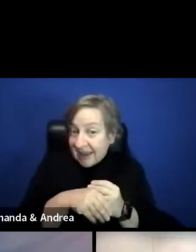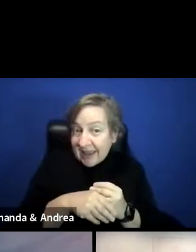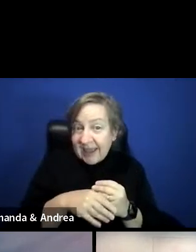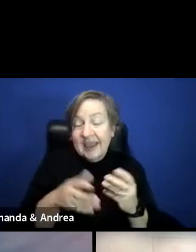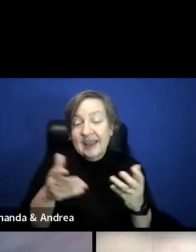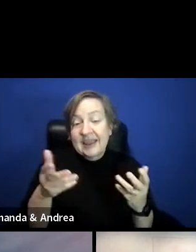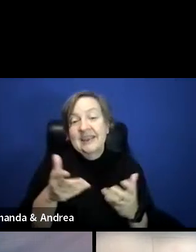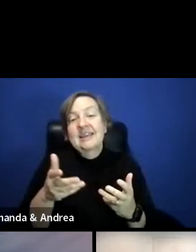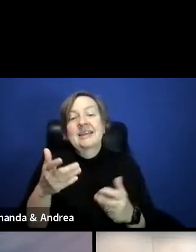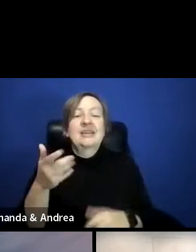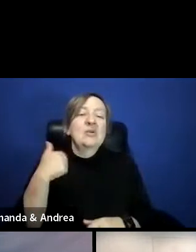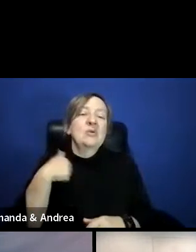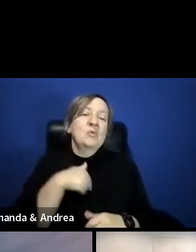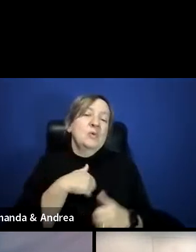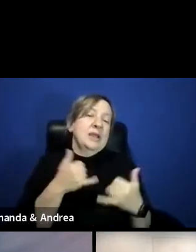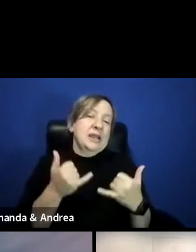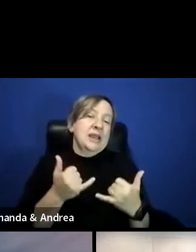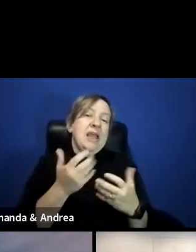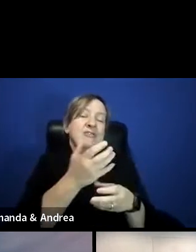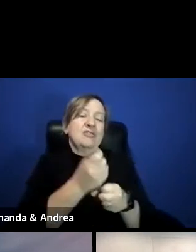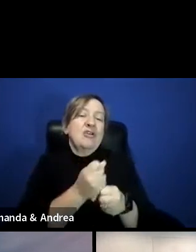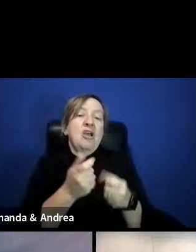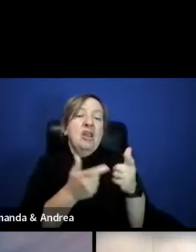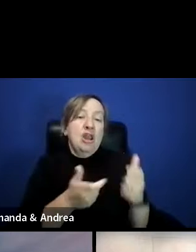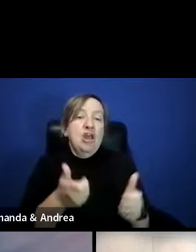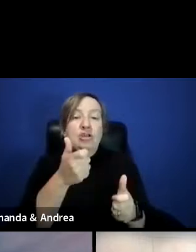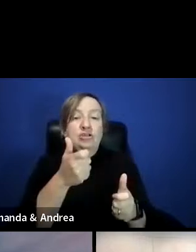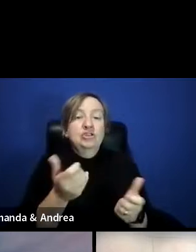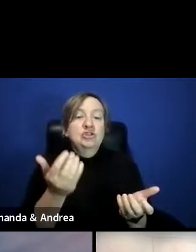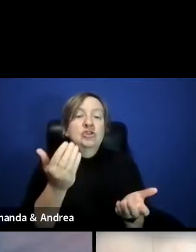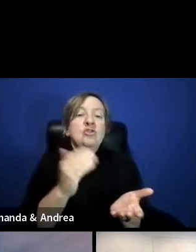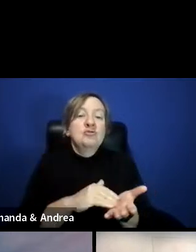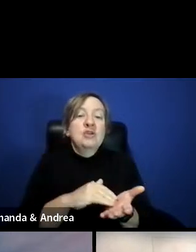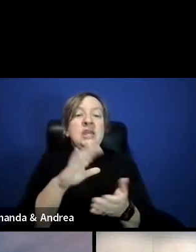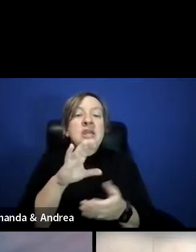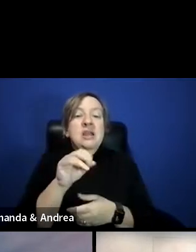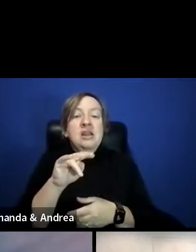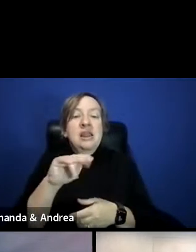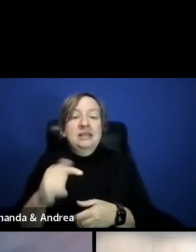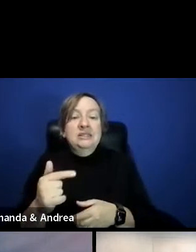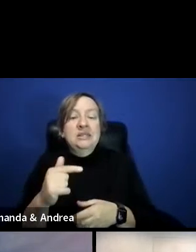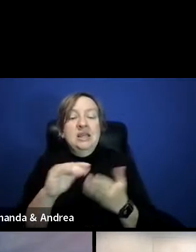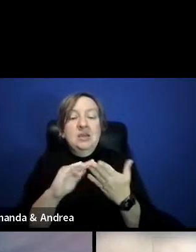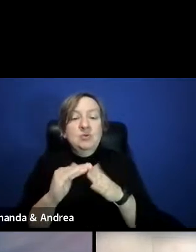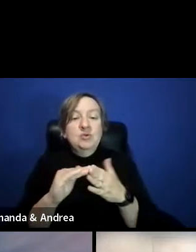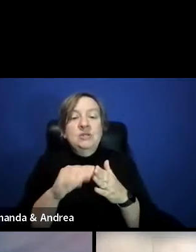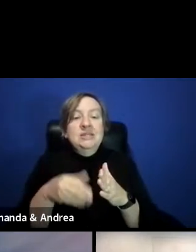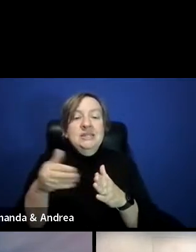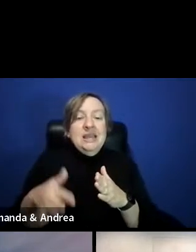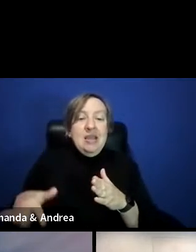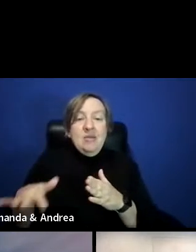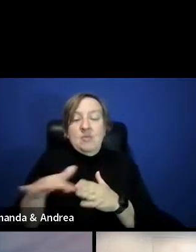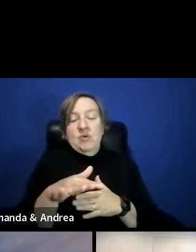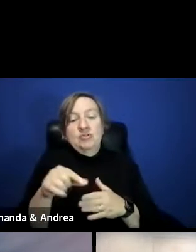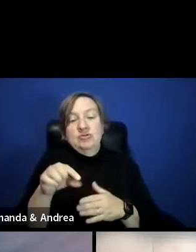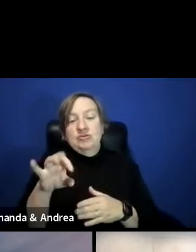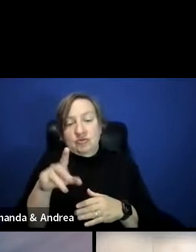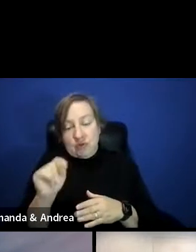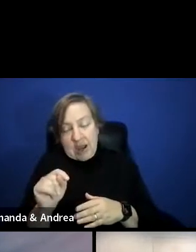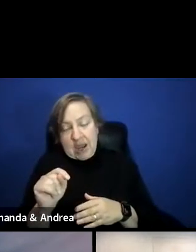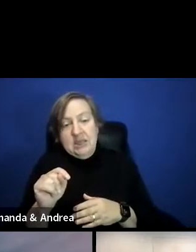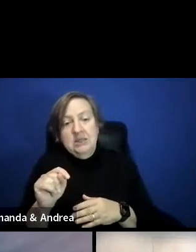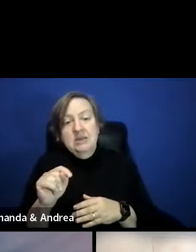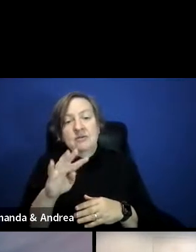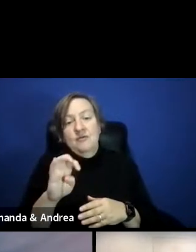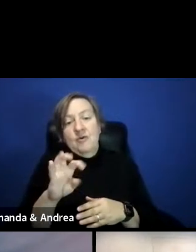that we are now the recipient of the largest Reconnecting Communities and Neighborhoods grant on the order of